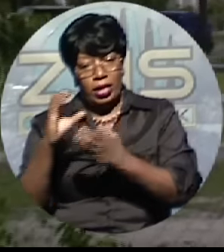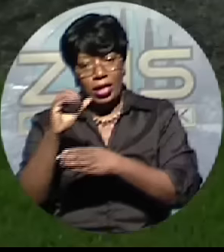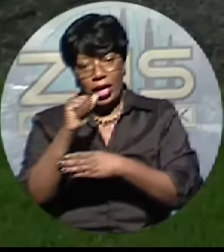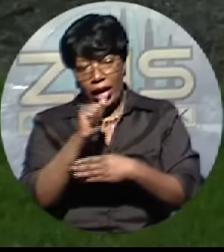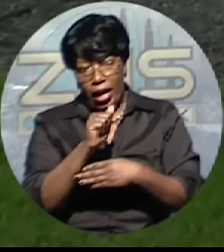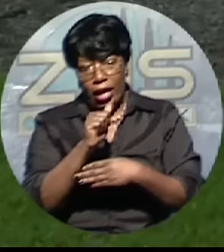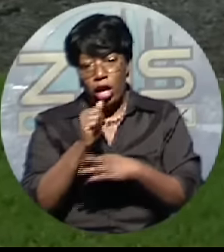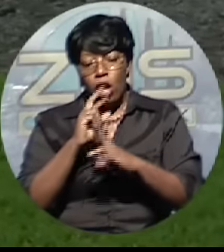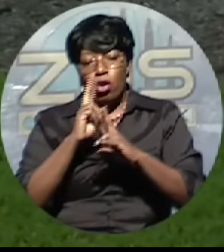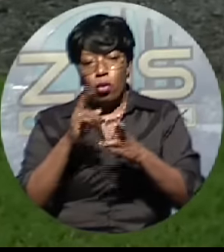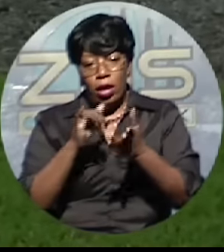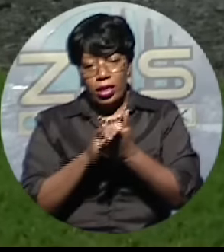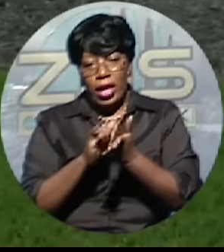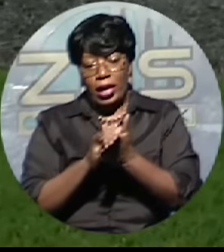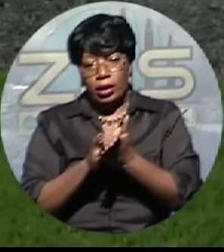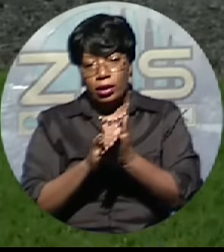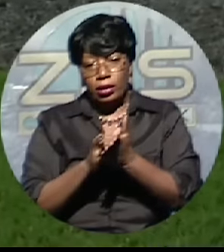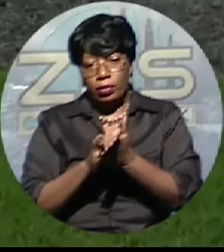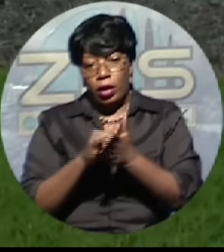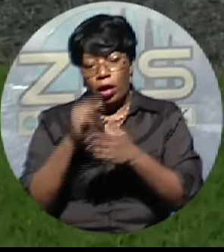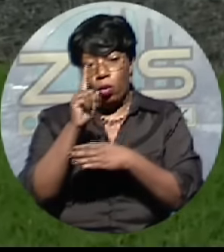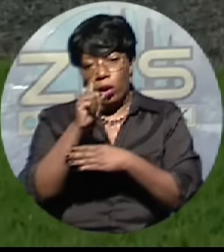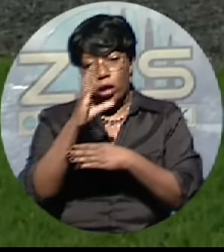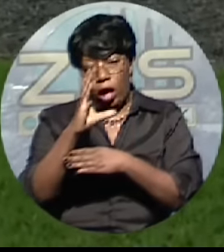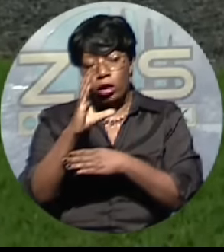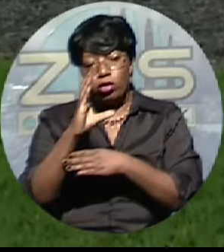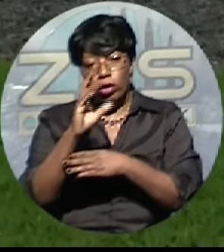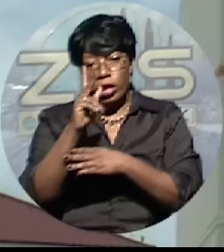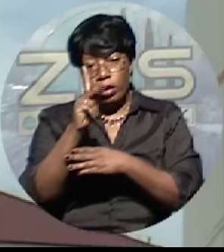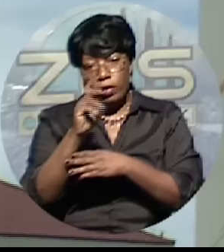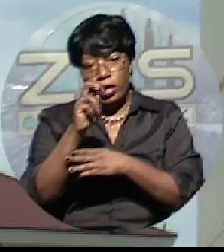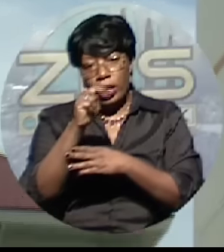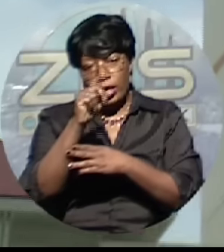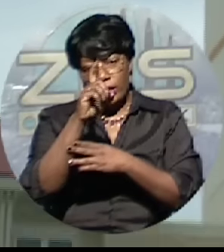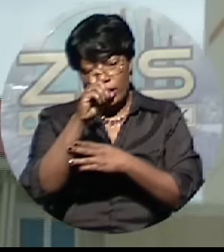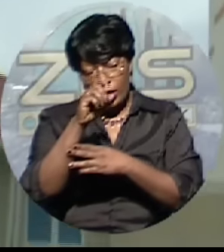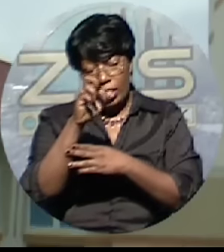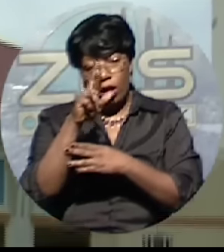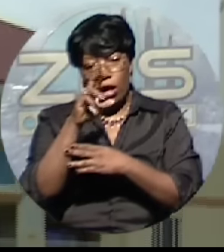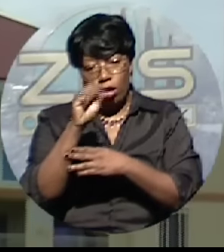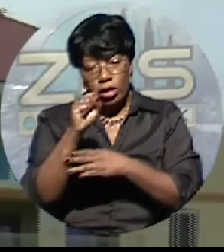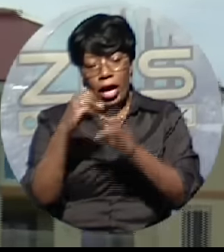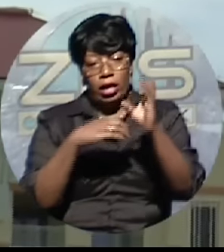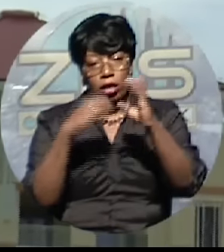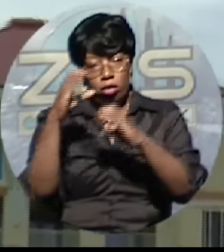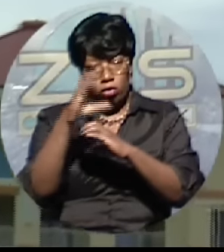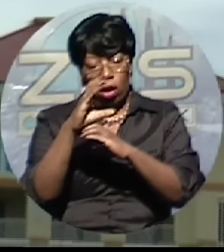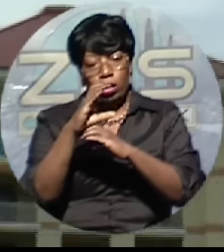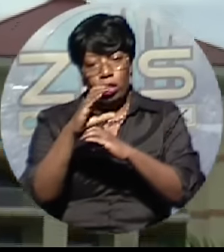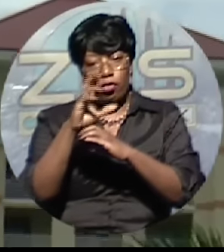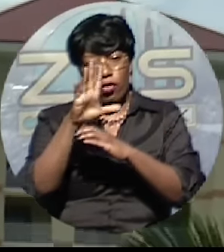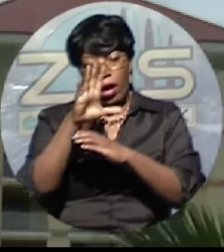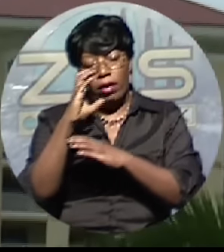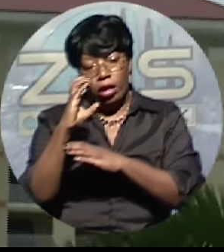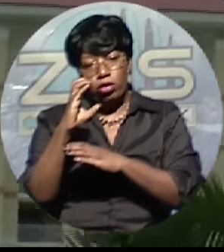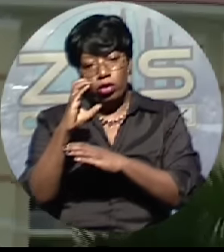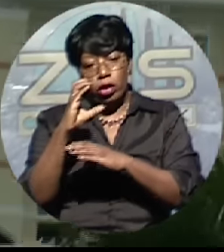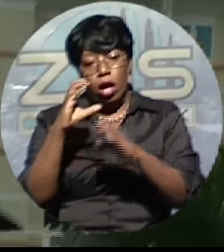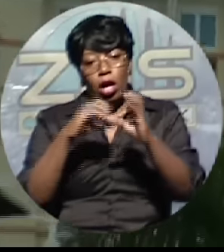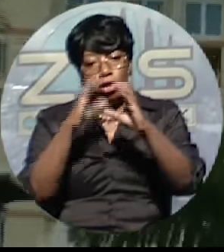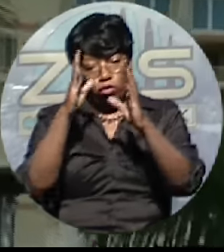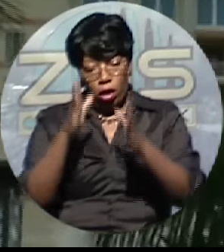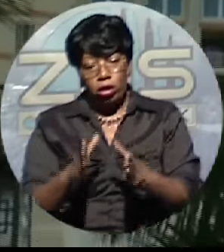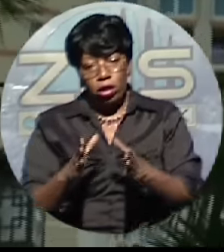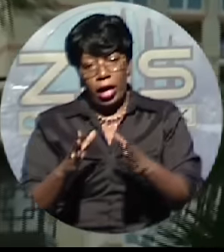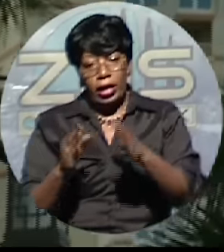also reporting that there are nearly 100 Bahamian vendors and contractors and 500 employees involved in the Baha